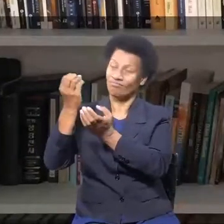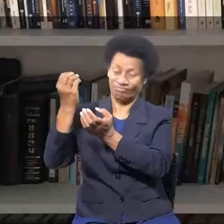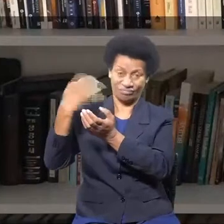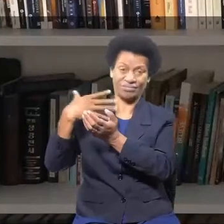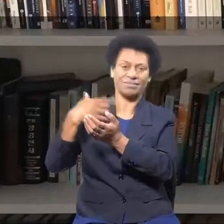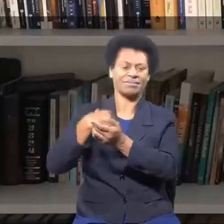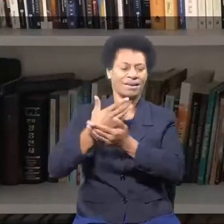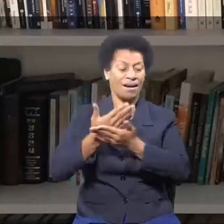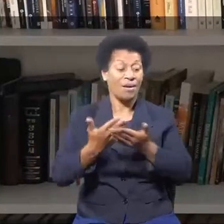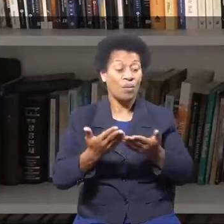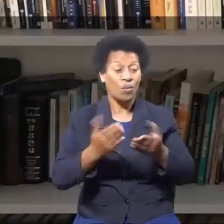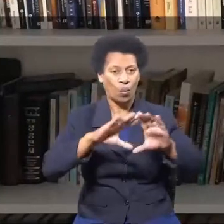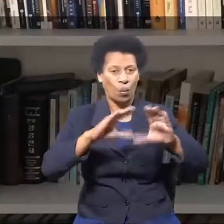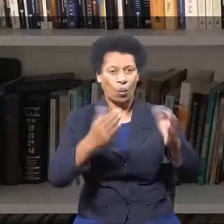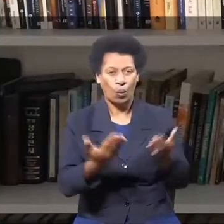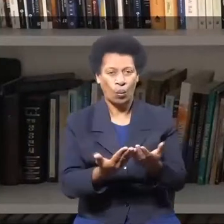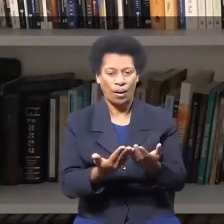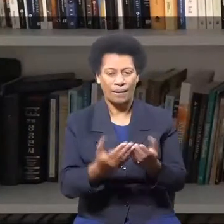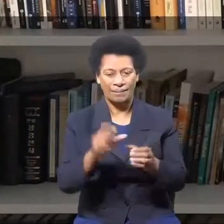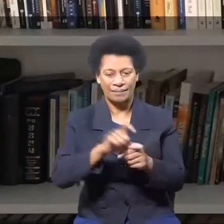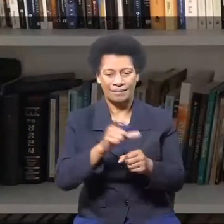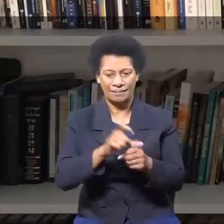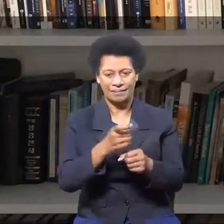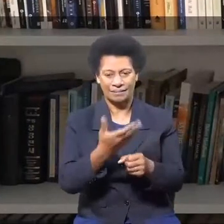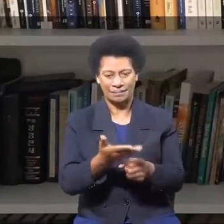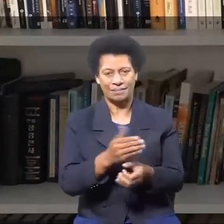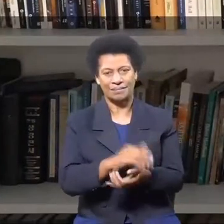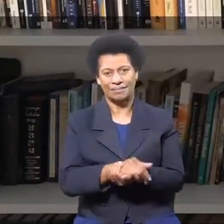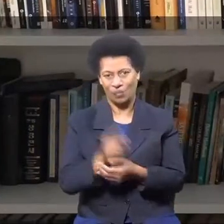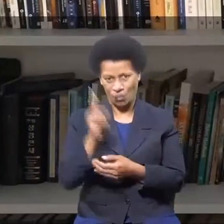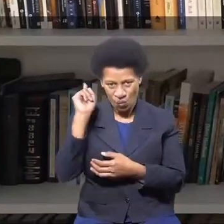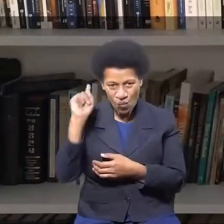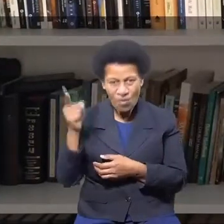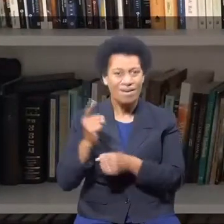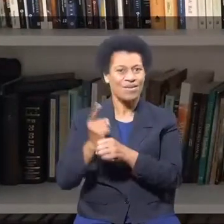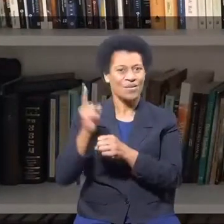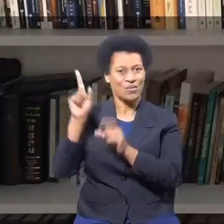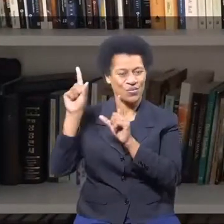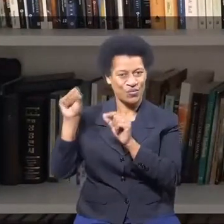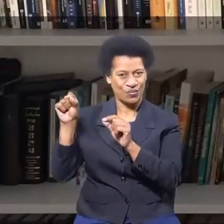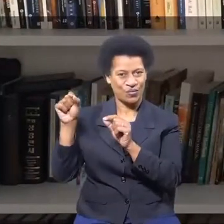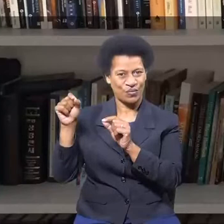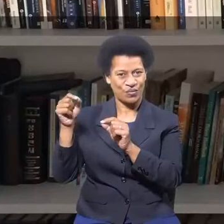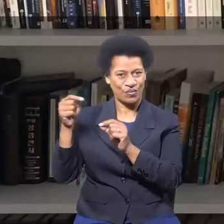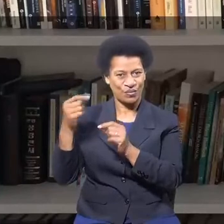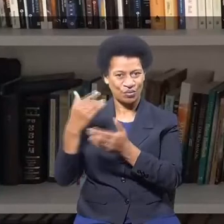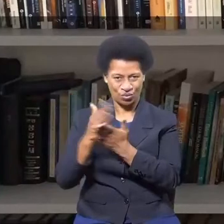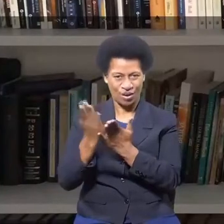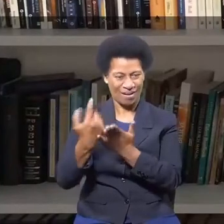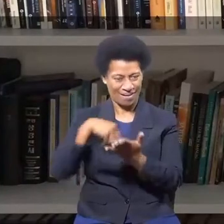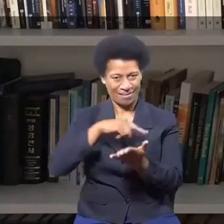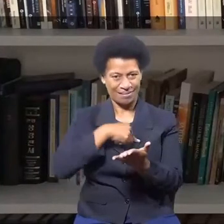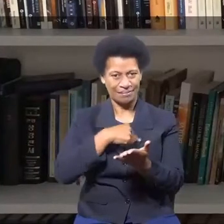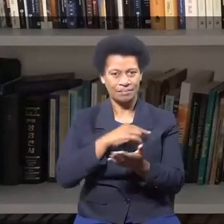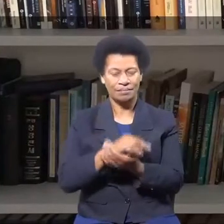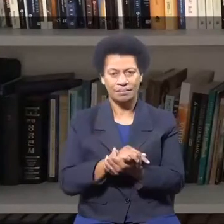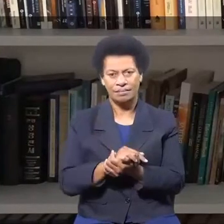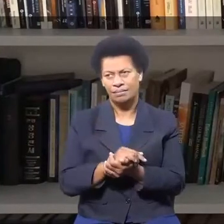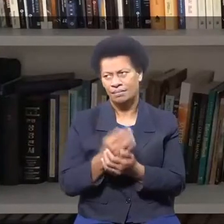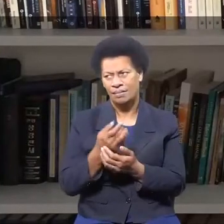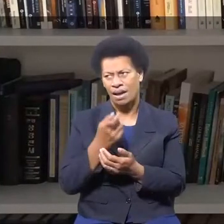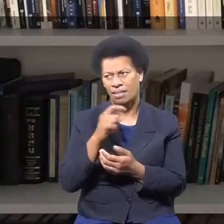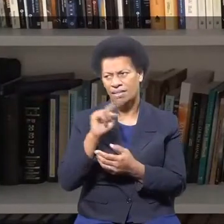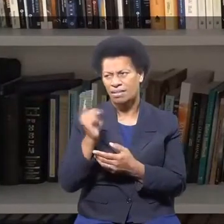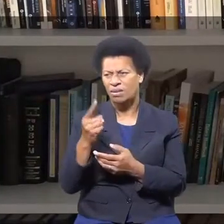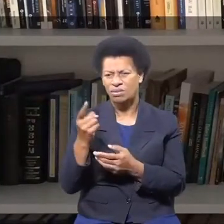share with us how he created this world. And that is exactly what he did. About a few